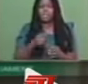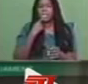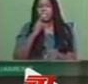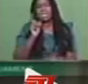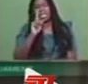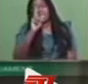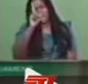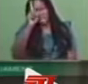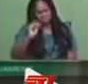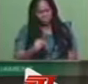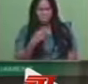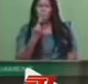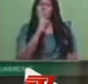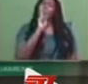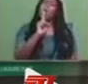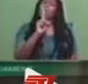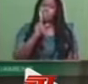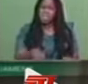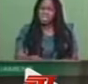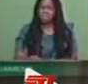Finance.